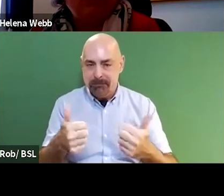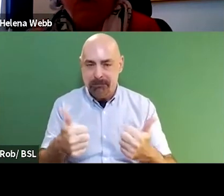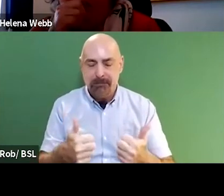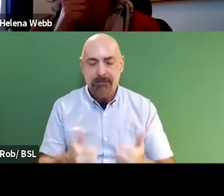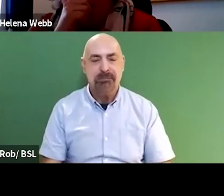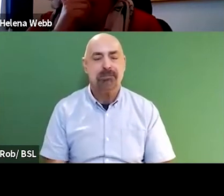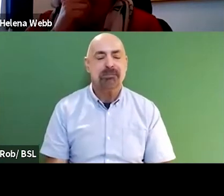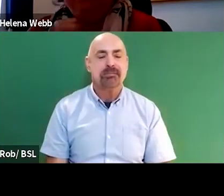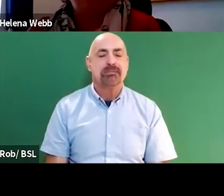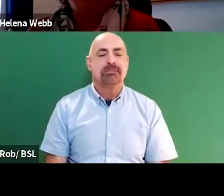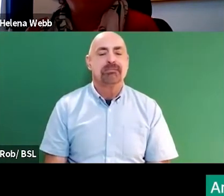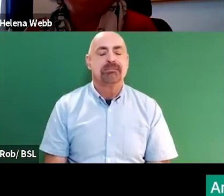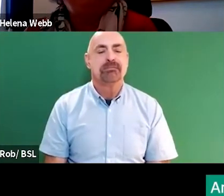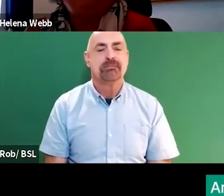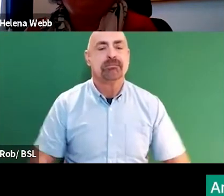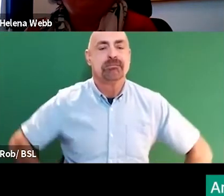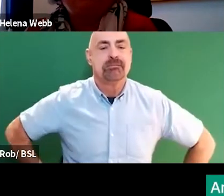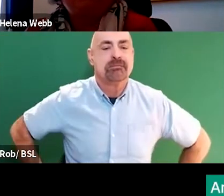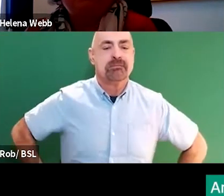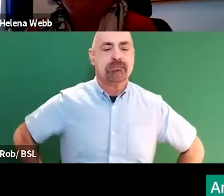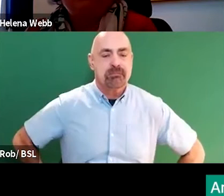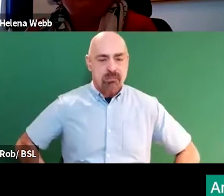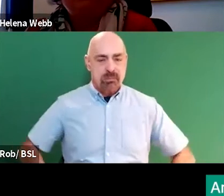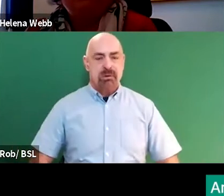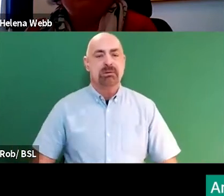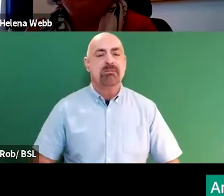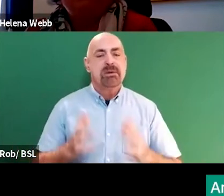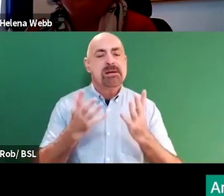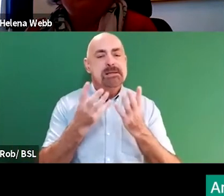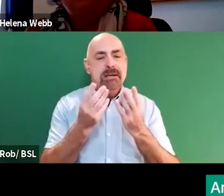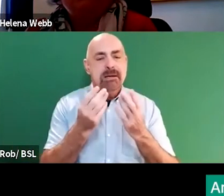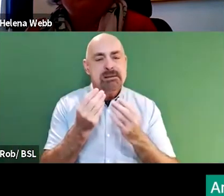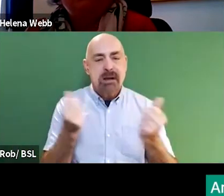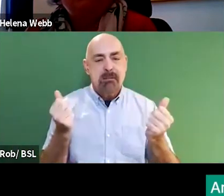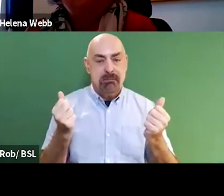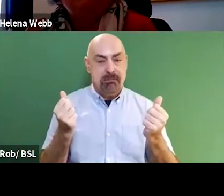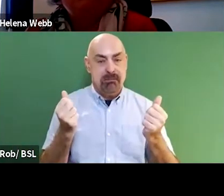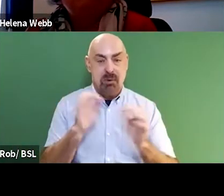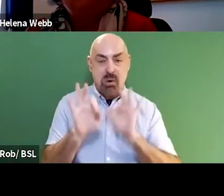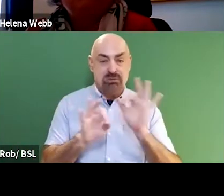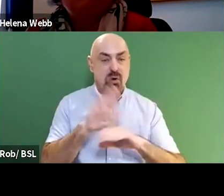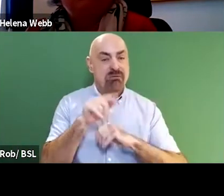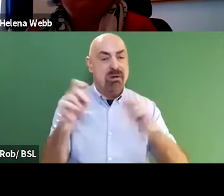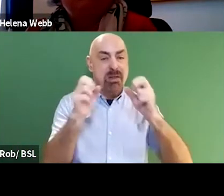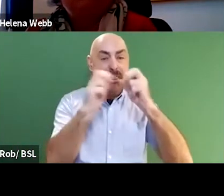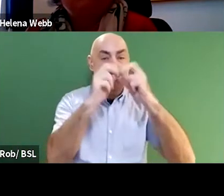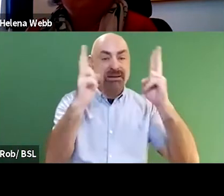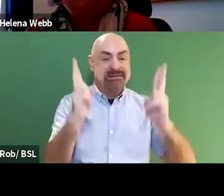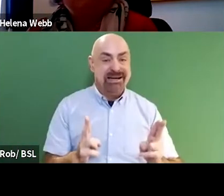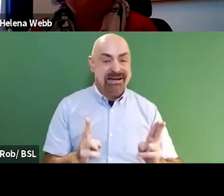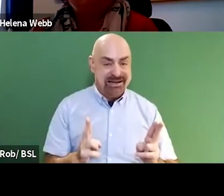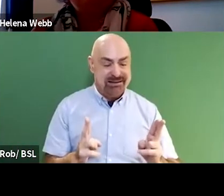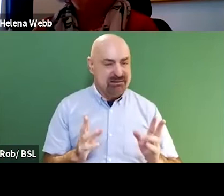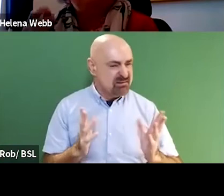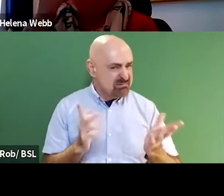you. And we've also had some questions around the physical buildings, and I guess